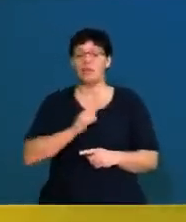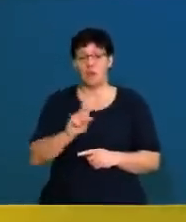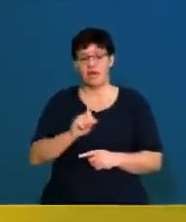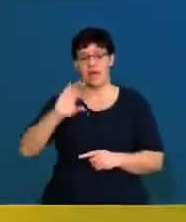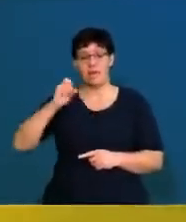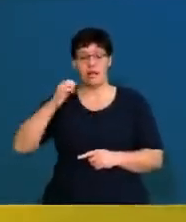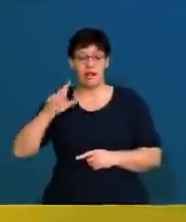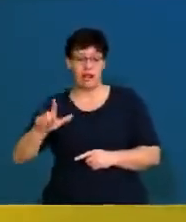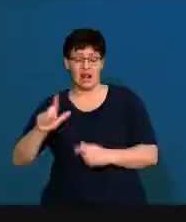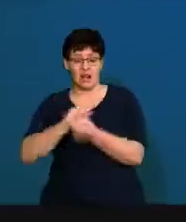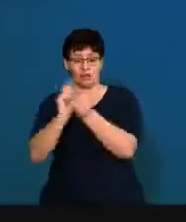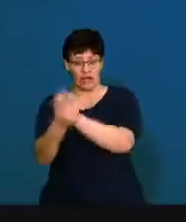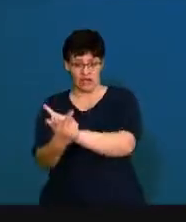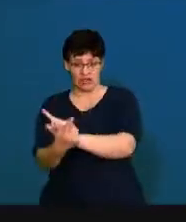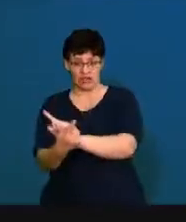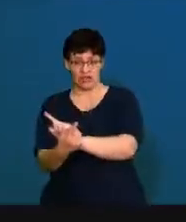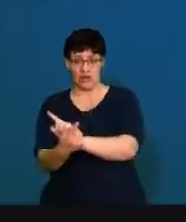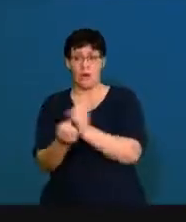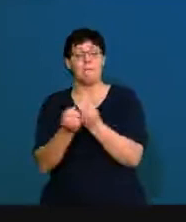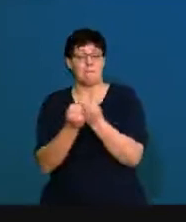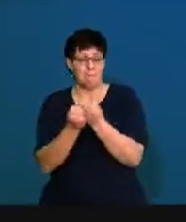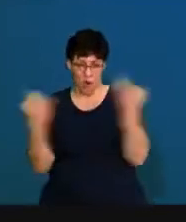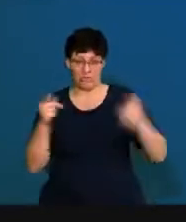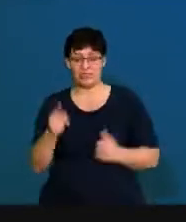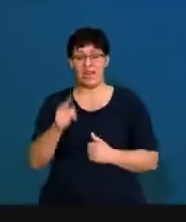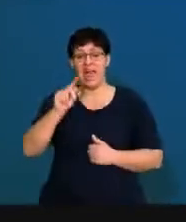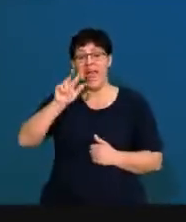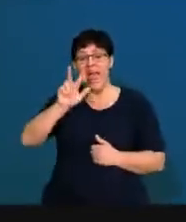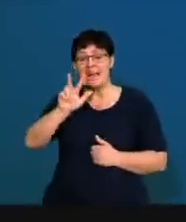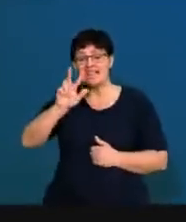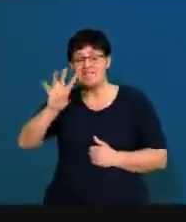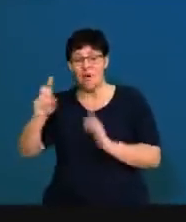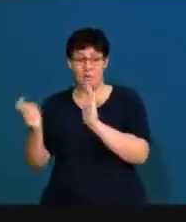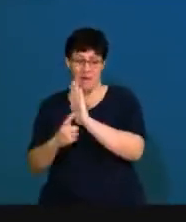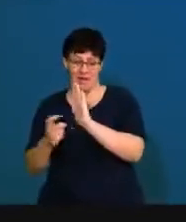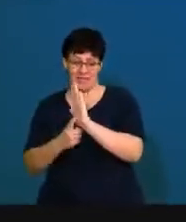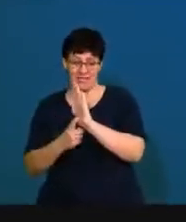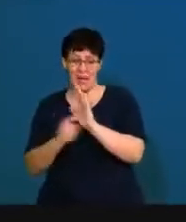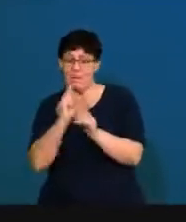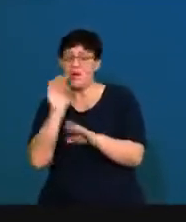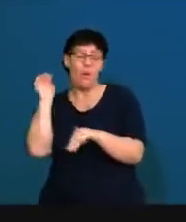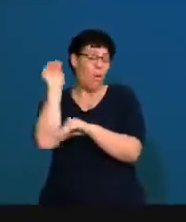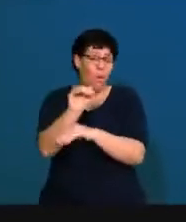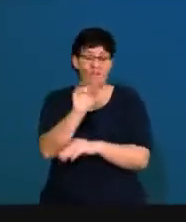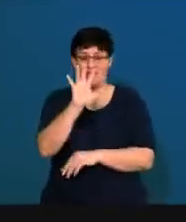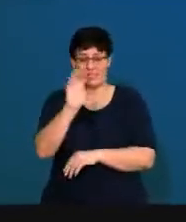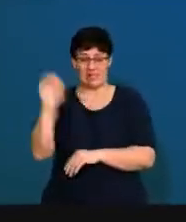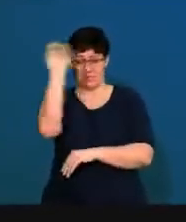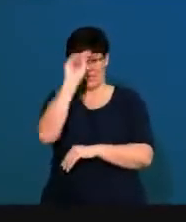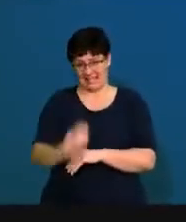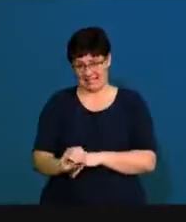chemical change carries a weight of 84 marks. This is more than 50% of the